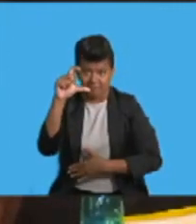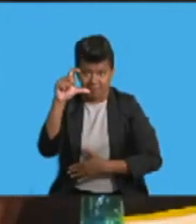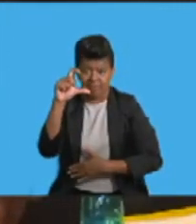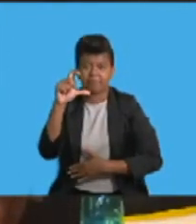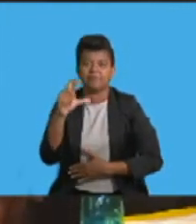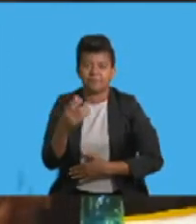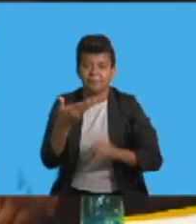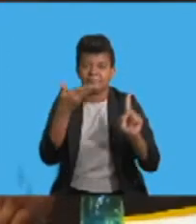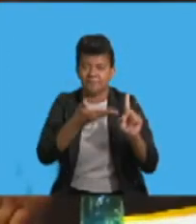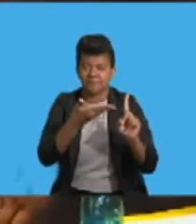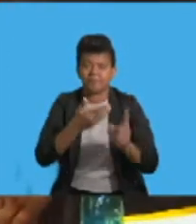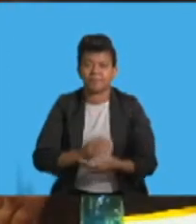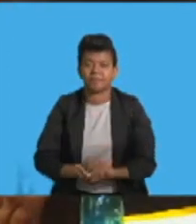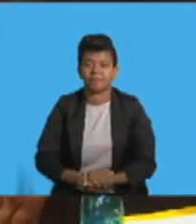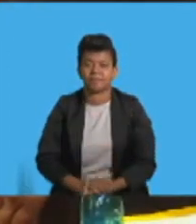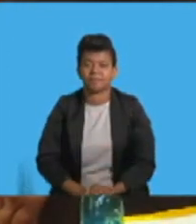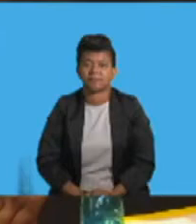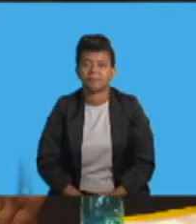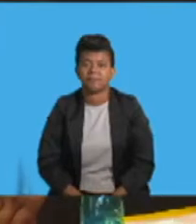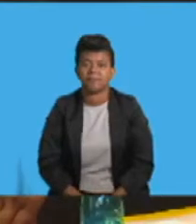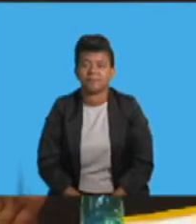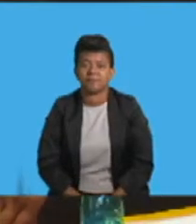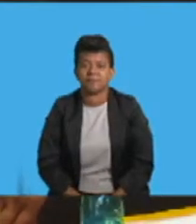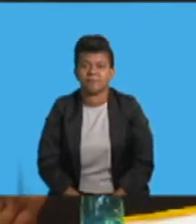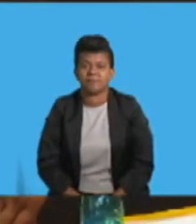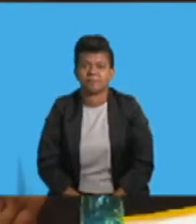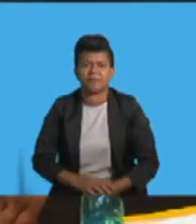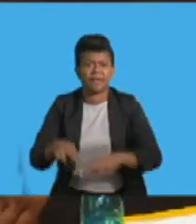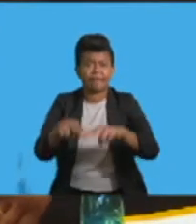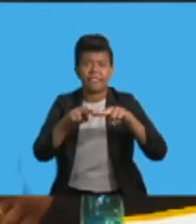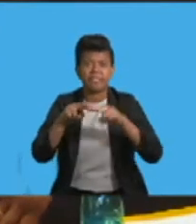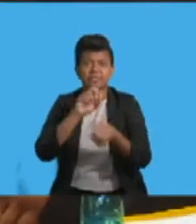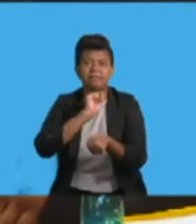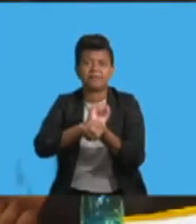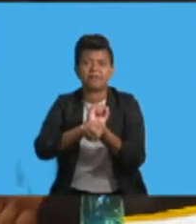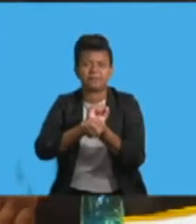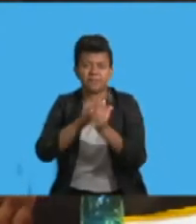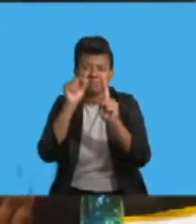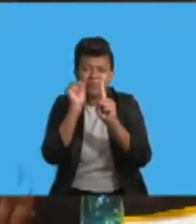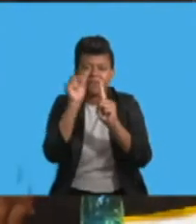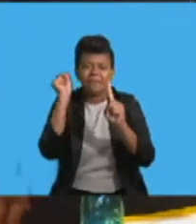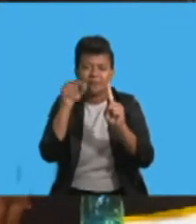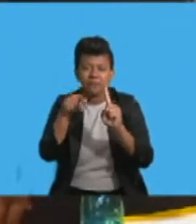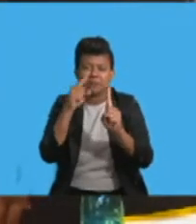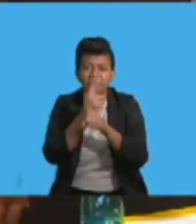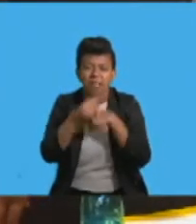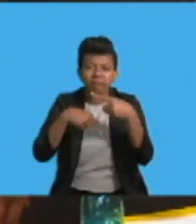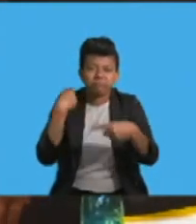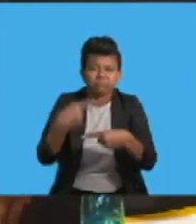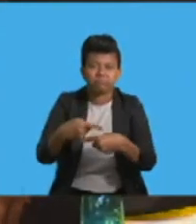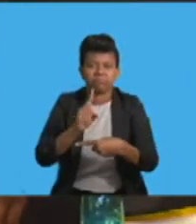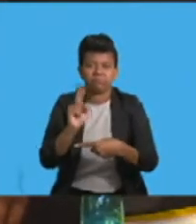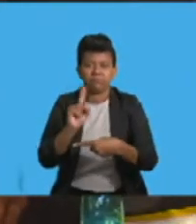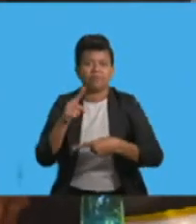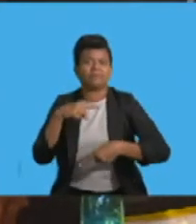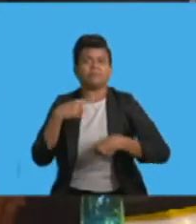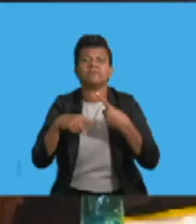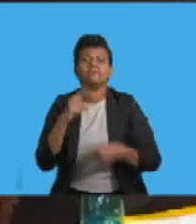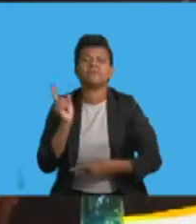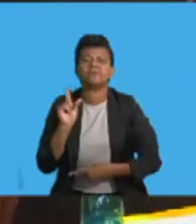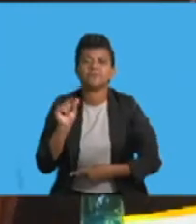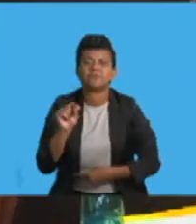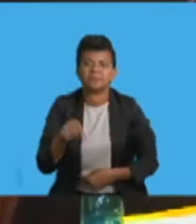Minister. And for the Fiji Police Force specifically, I will talk on what they are doing, Honorable